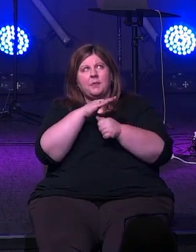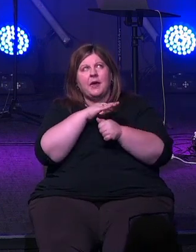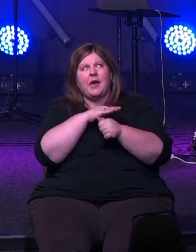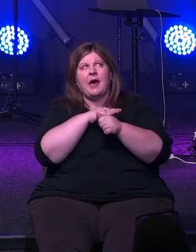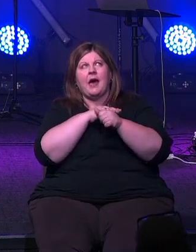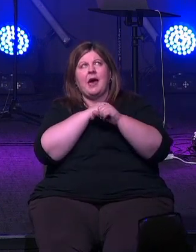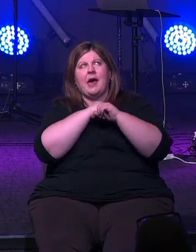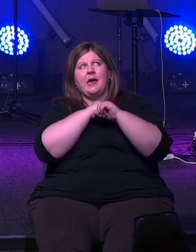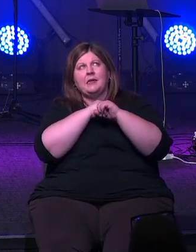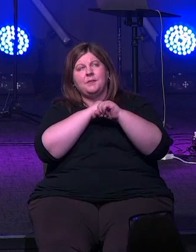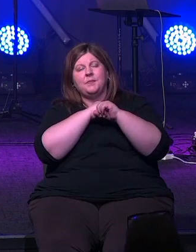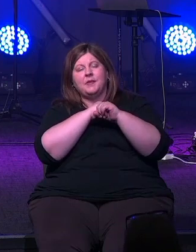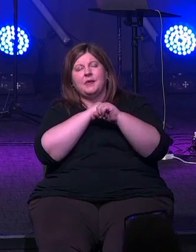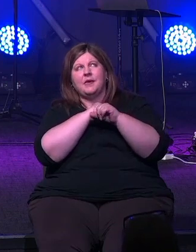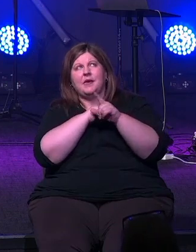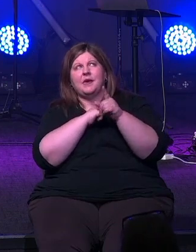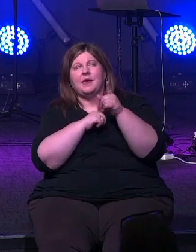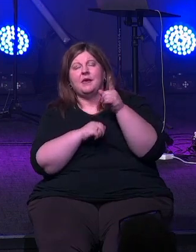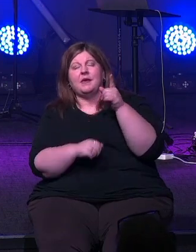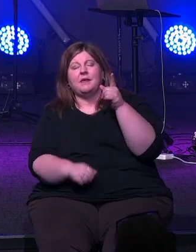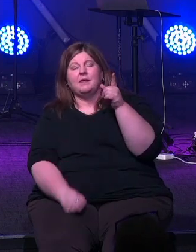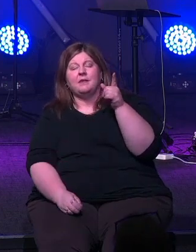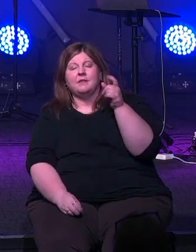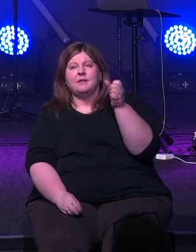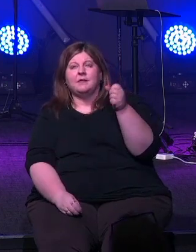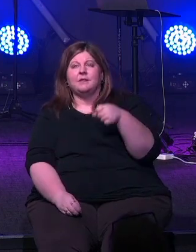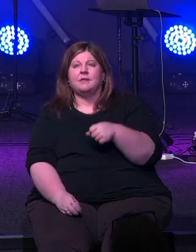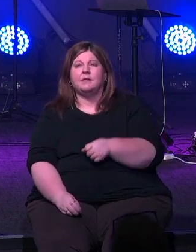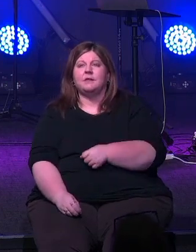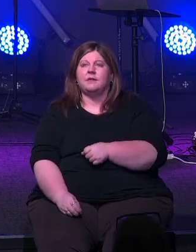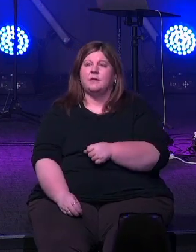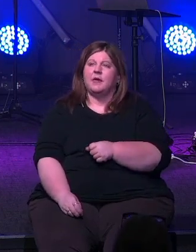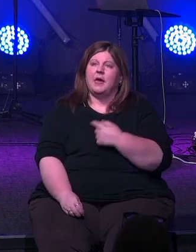are my hiding place.